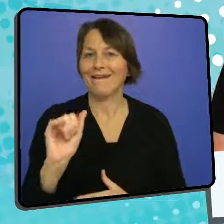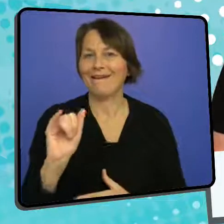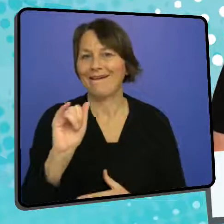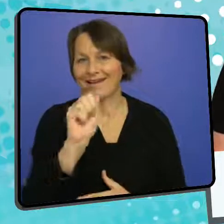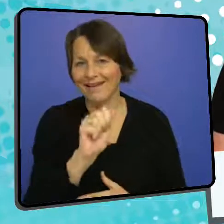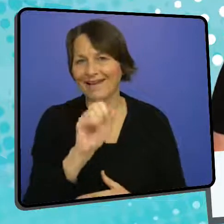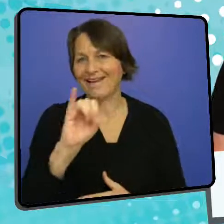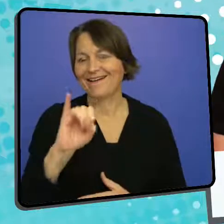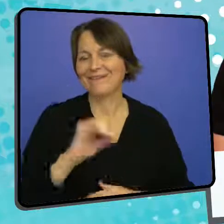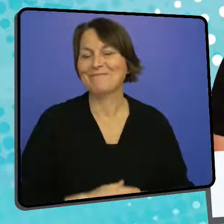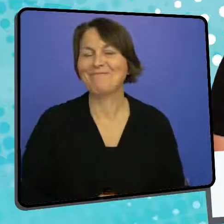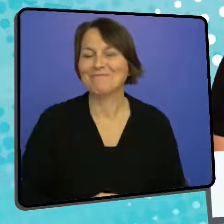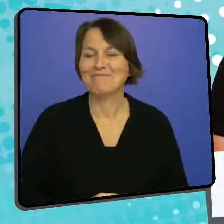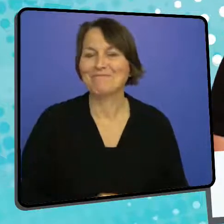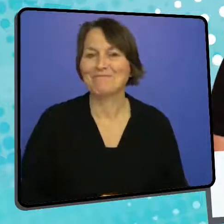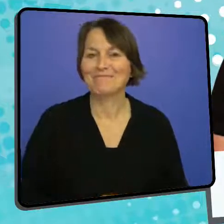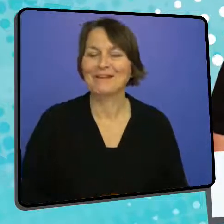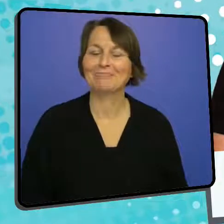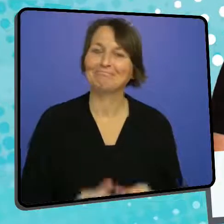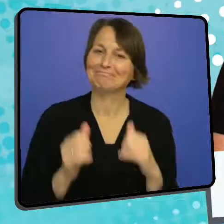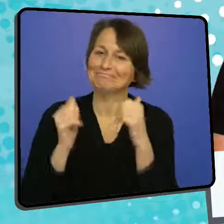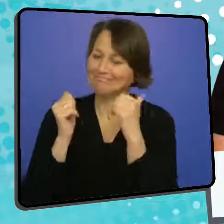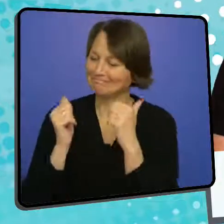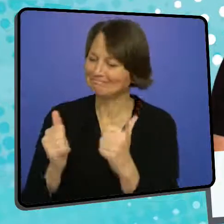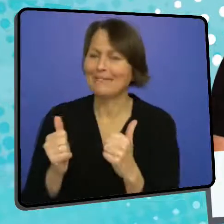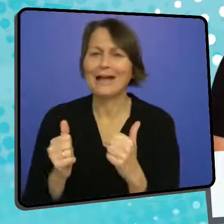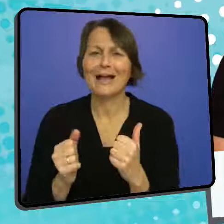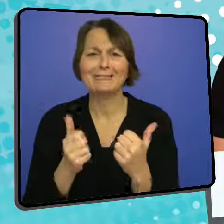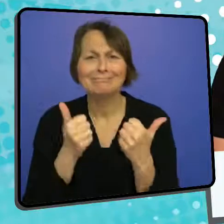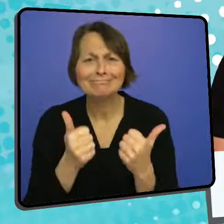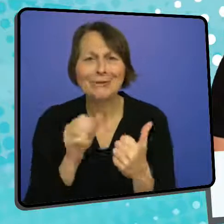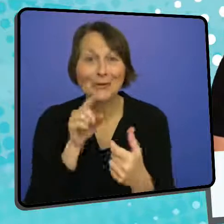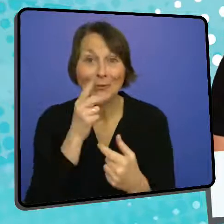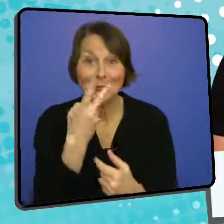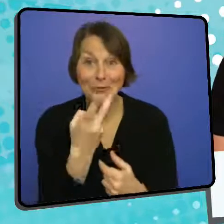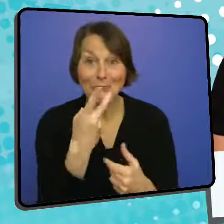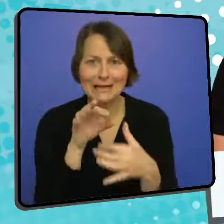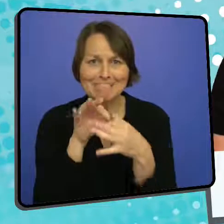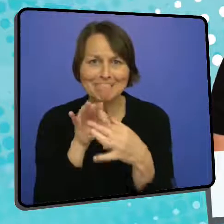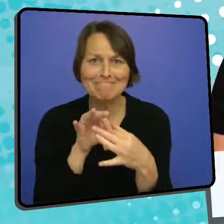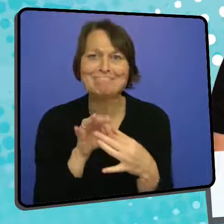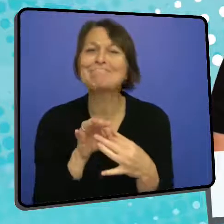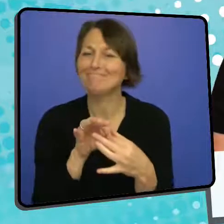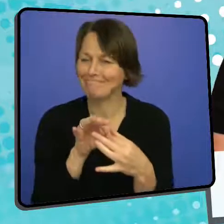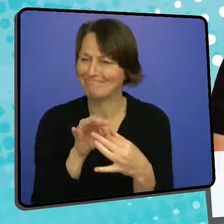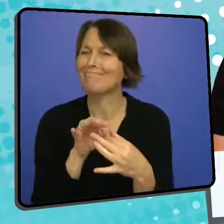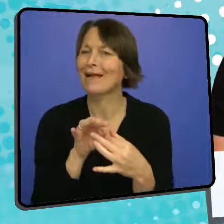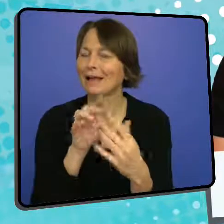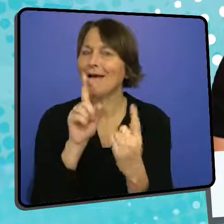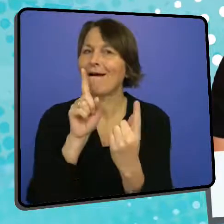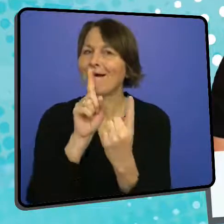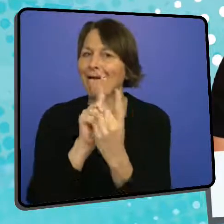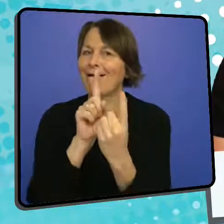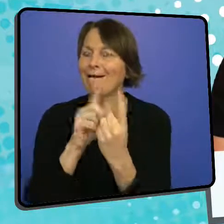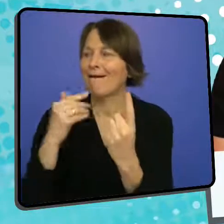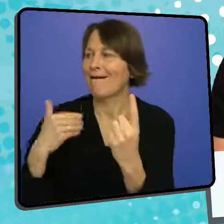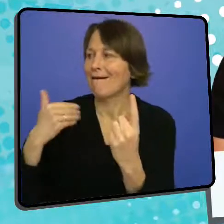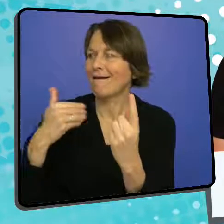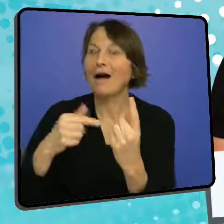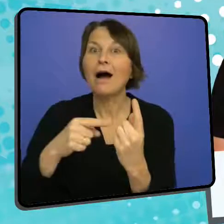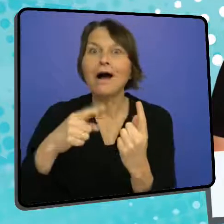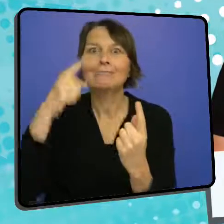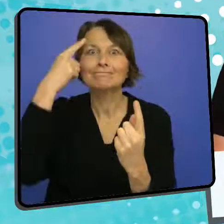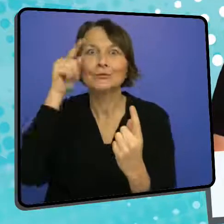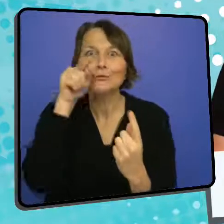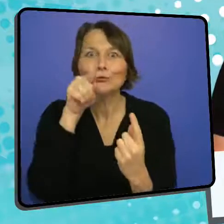Wonderful. Yeah, I love that we have that connection, and you're one of these people that I just always think, I'm like, oh gosh, like when we speak